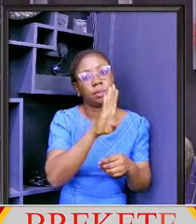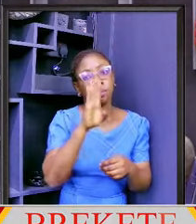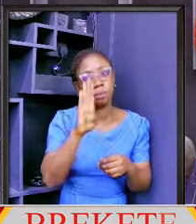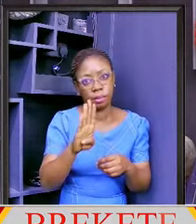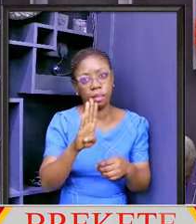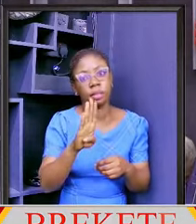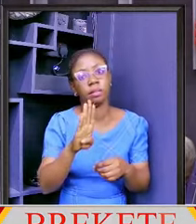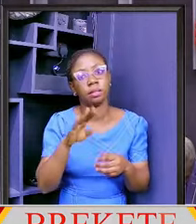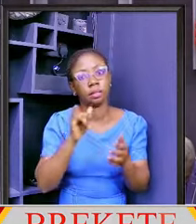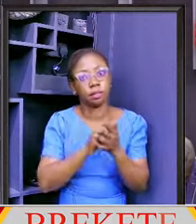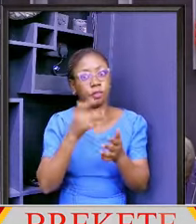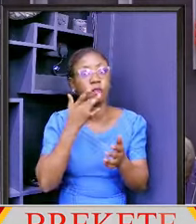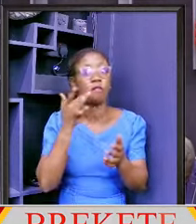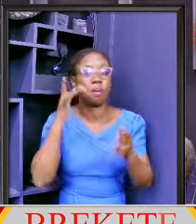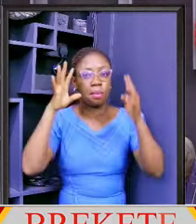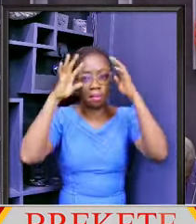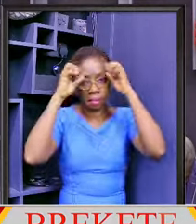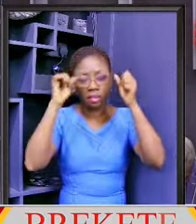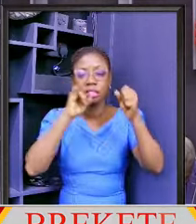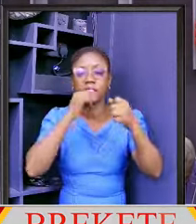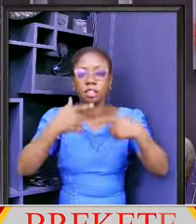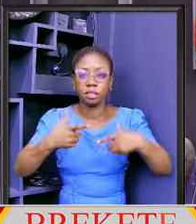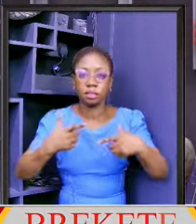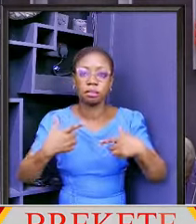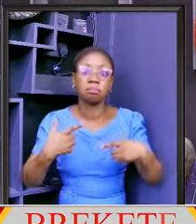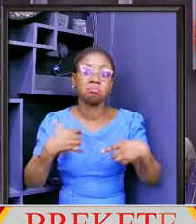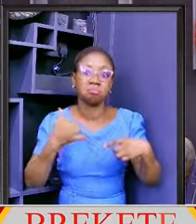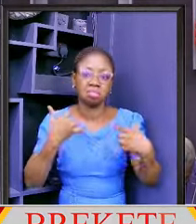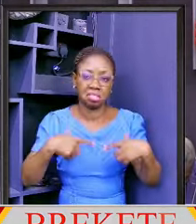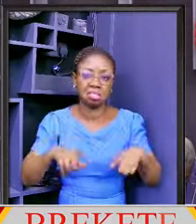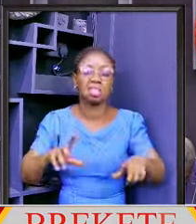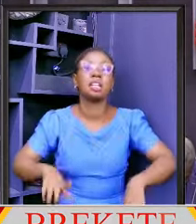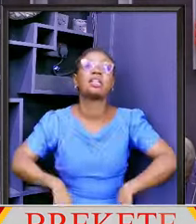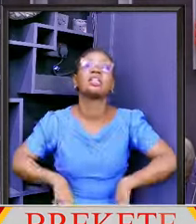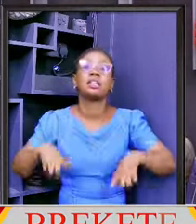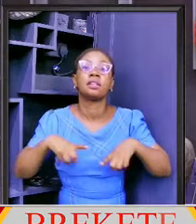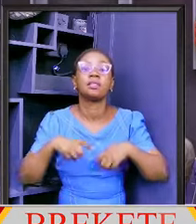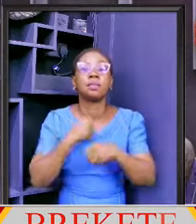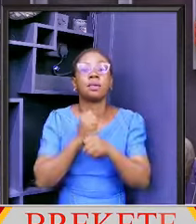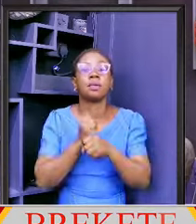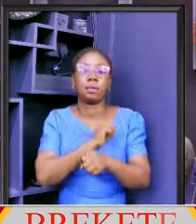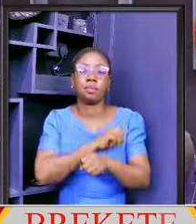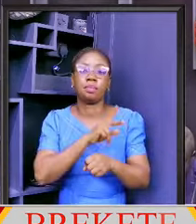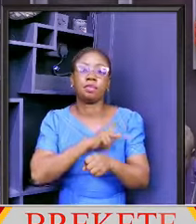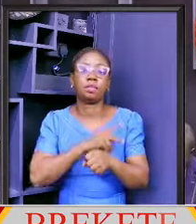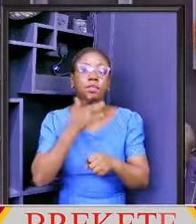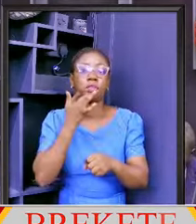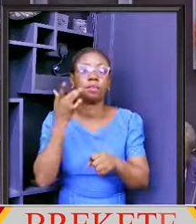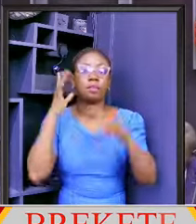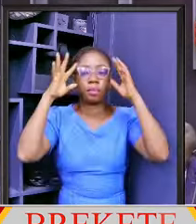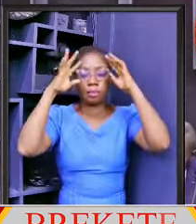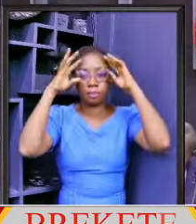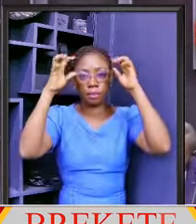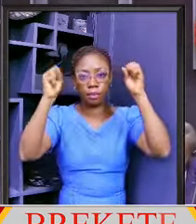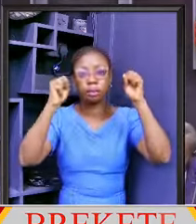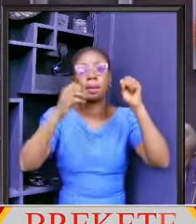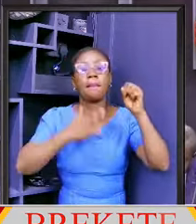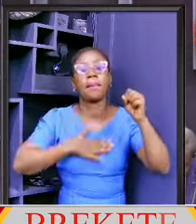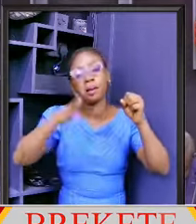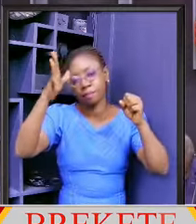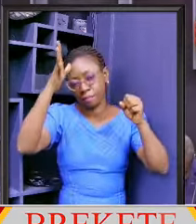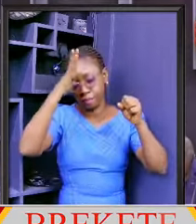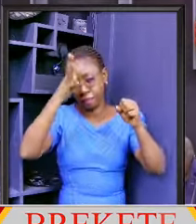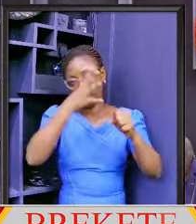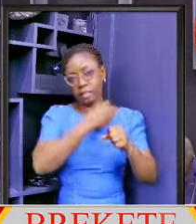And everything he needs in life. Thank you. Yes, sir. Let's appreciate. Former President Ibrahim Badamasi Babangida, yes, my father and